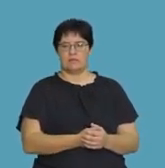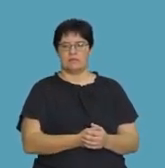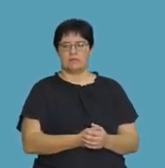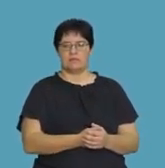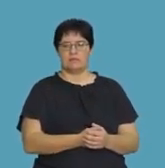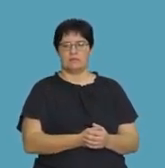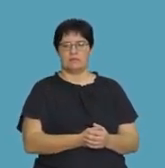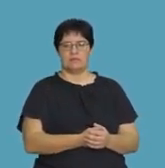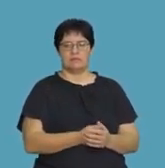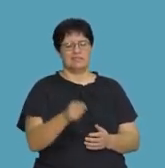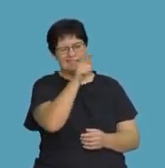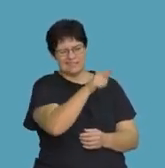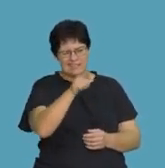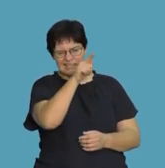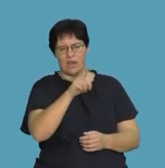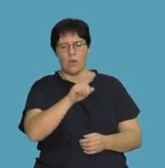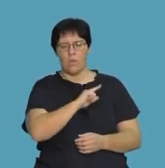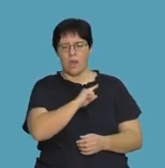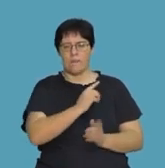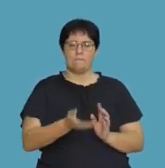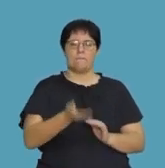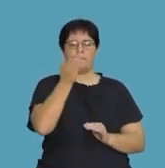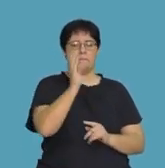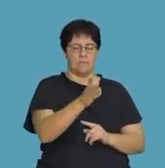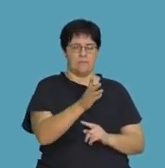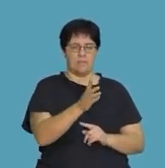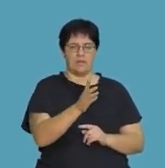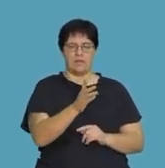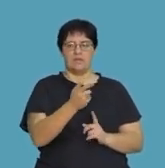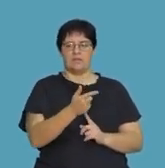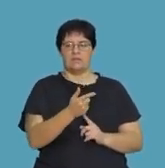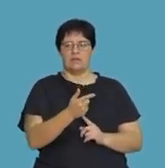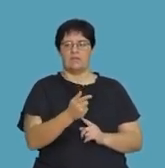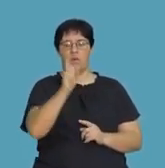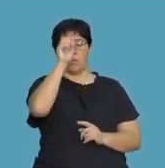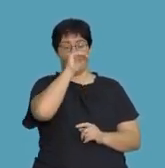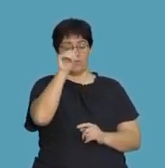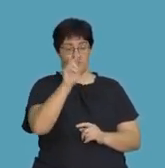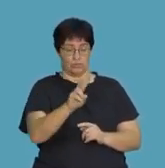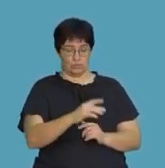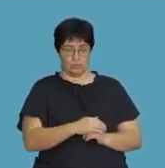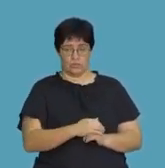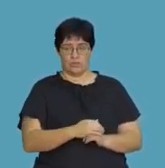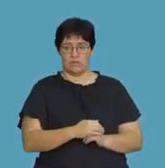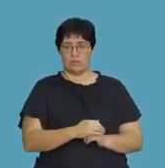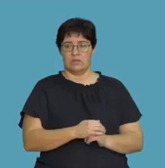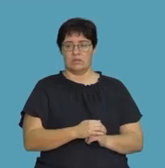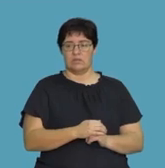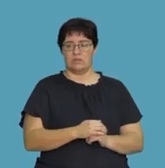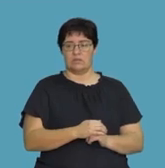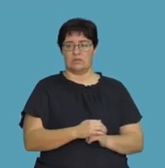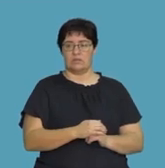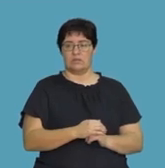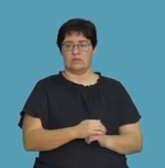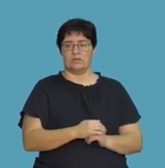And this will therefore become, so here, because I'm going to raise this to the exponent of 1 over 2,